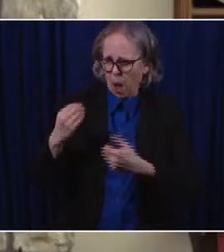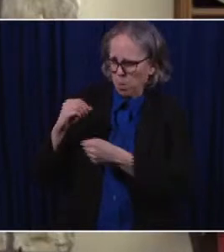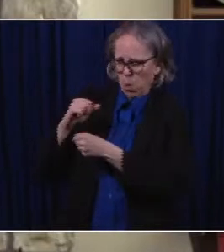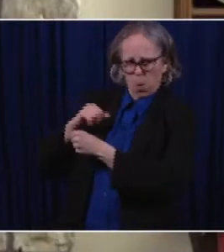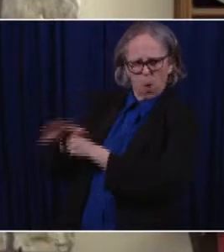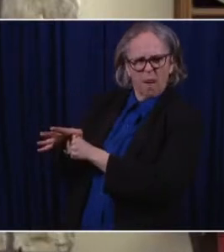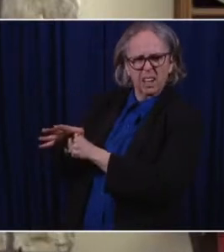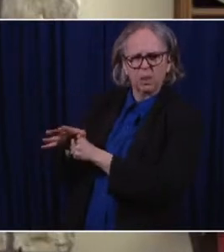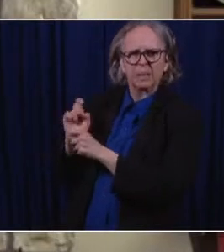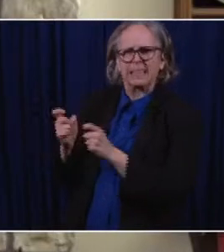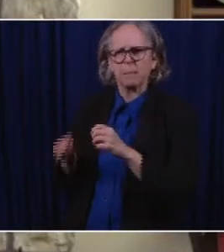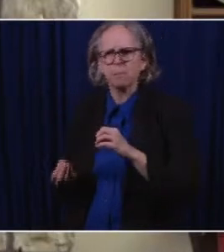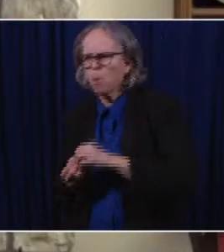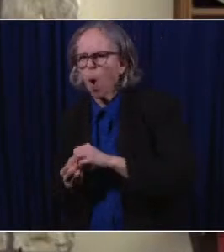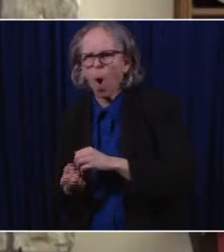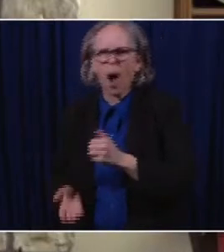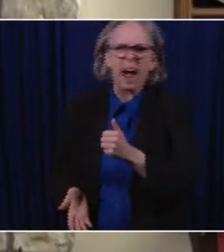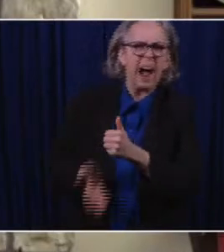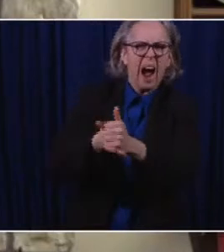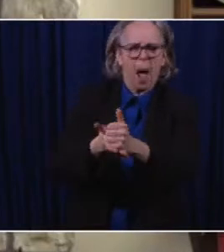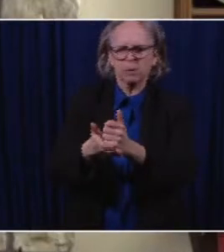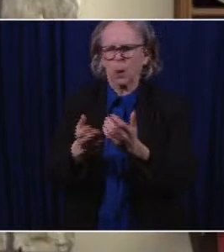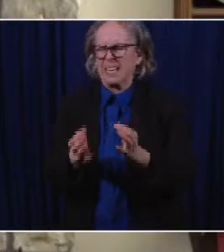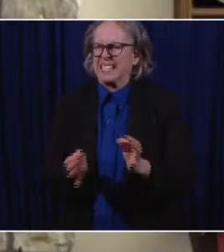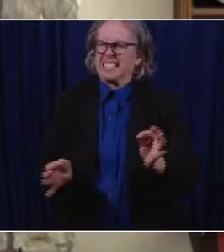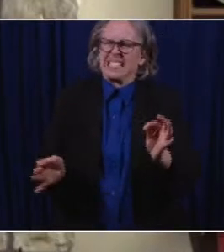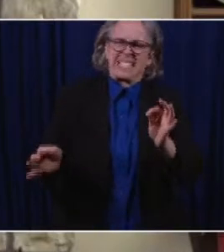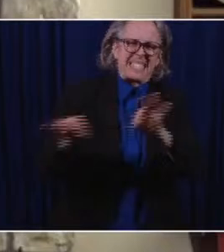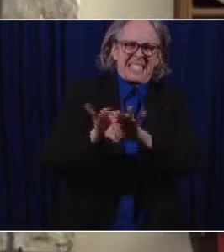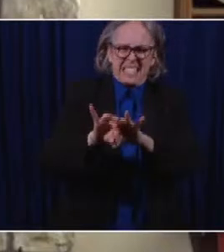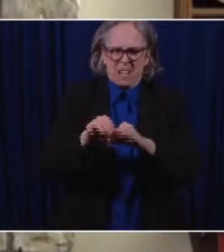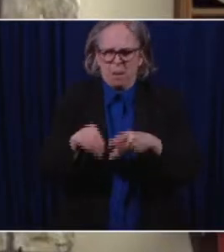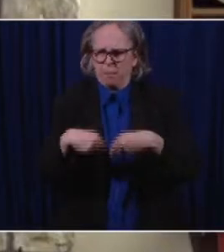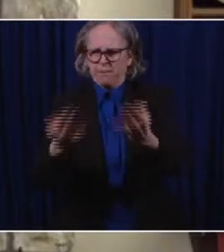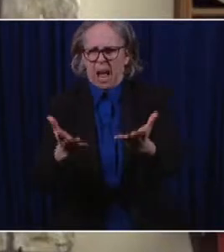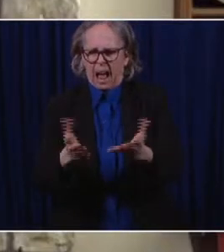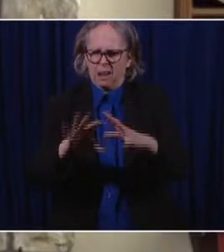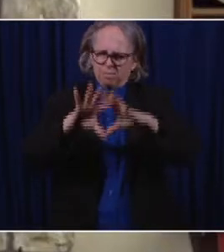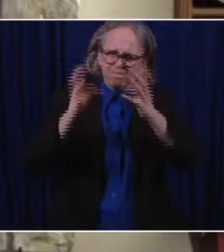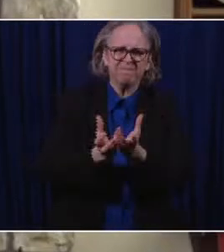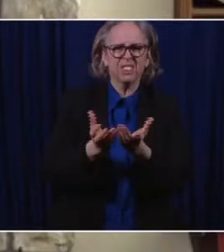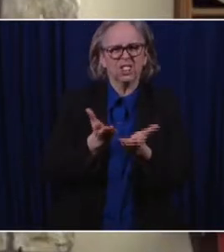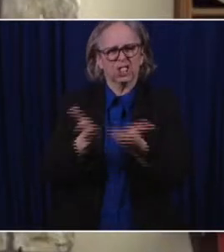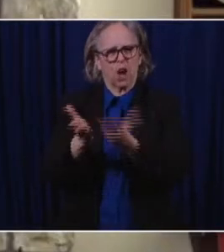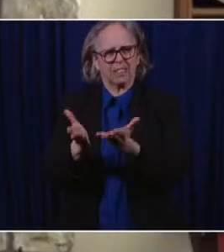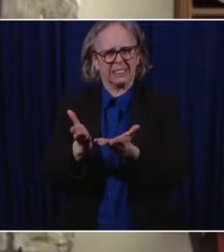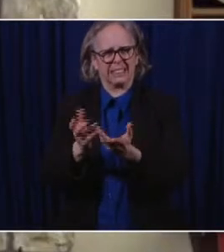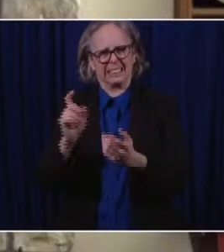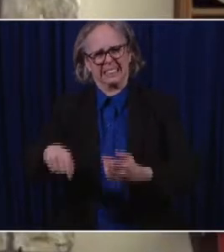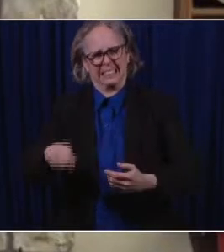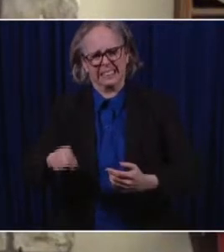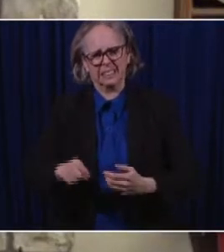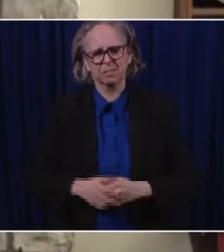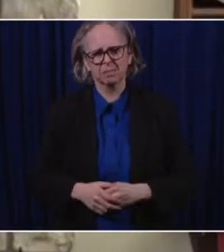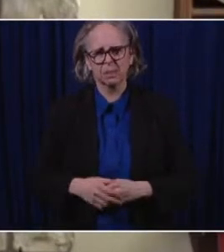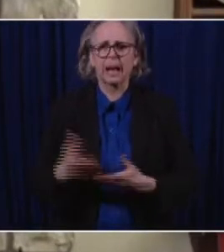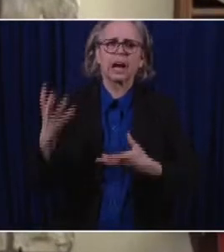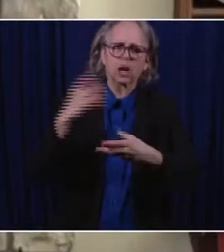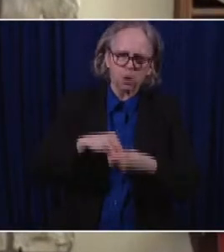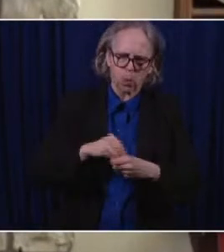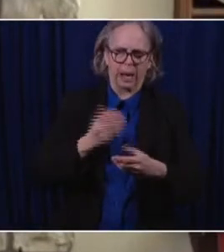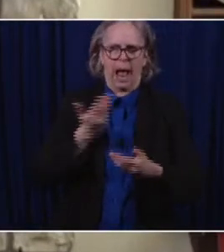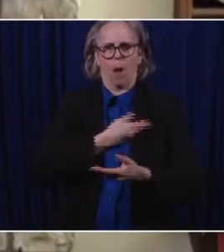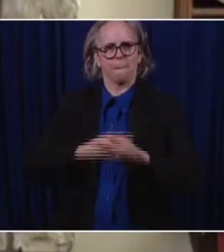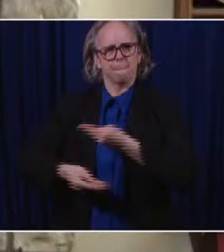is vital that we continue to expand these efforts. And as I said, this is part of our budget that we've sent to the General Assembly.